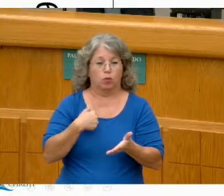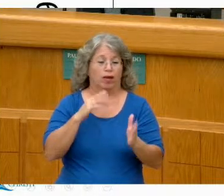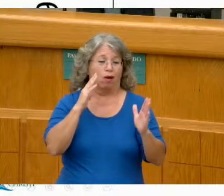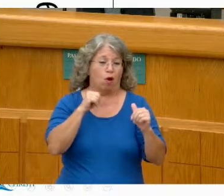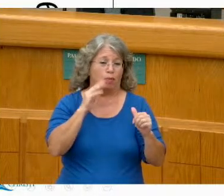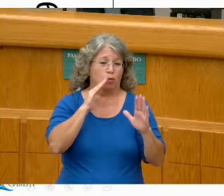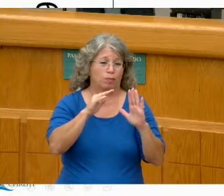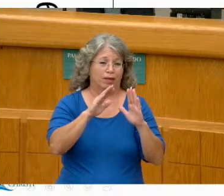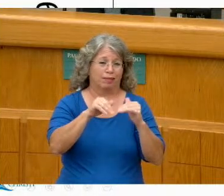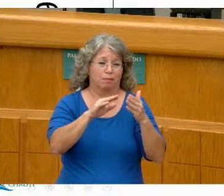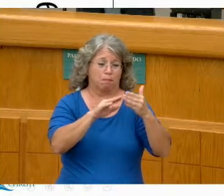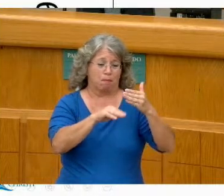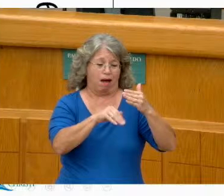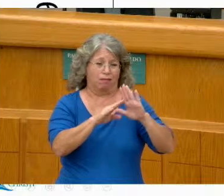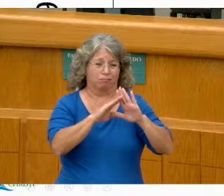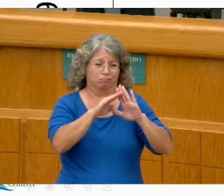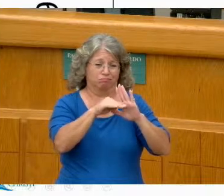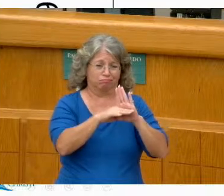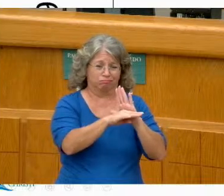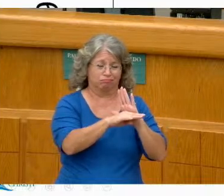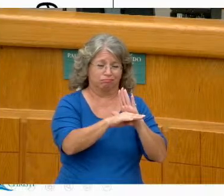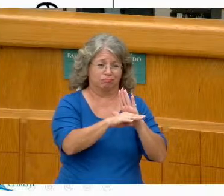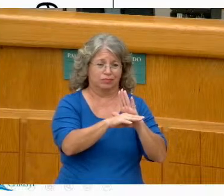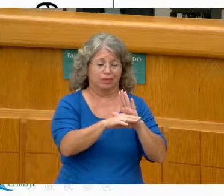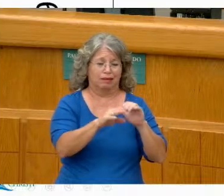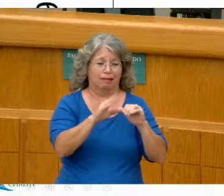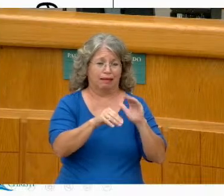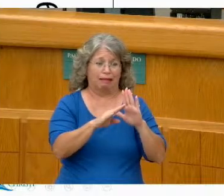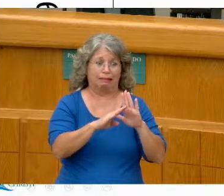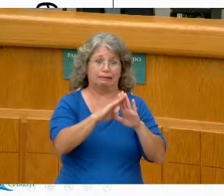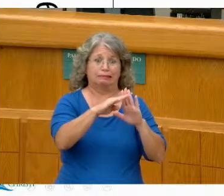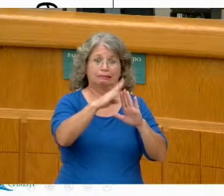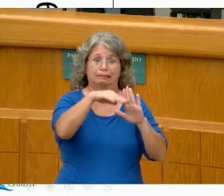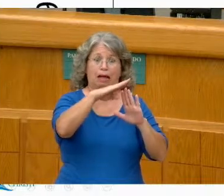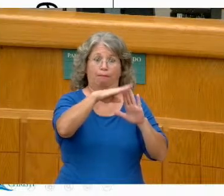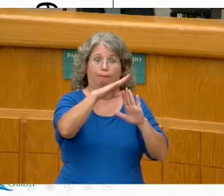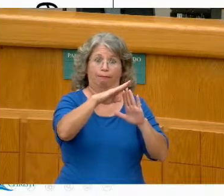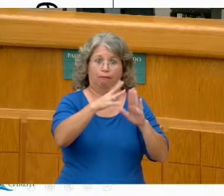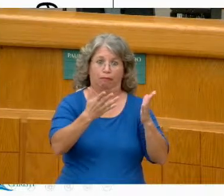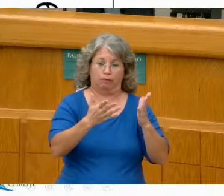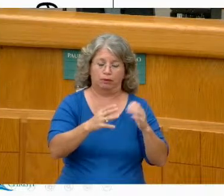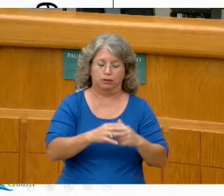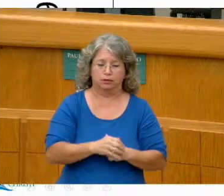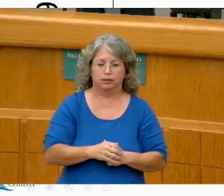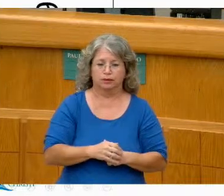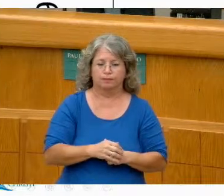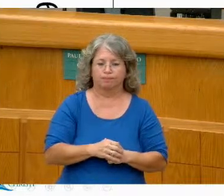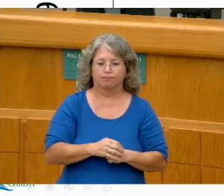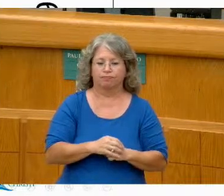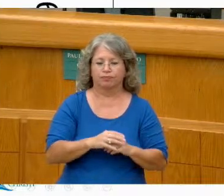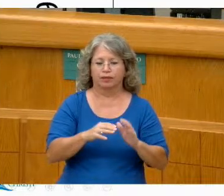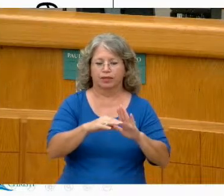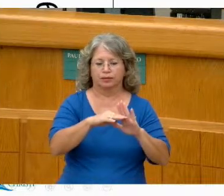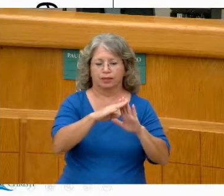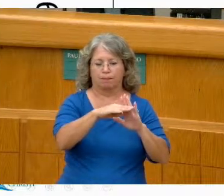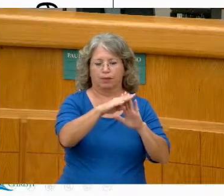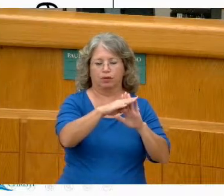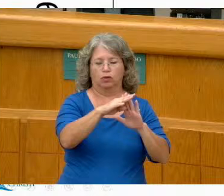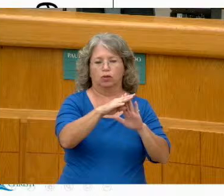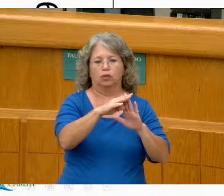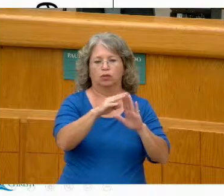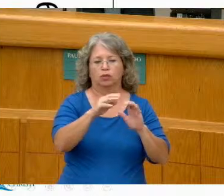here than our most likely prediction or the upper edge. This upper edge would really only